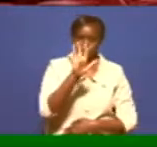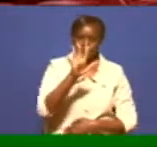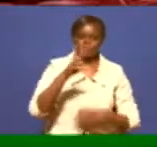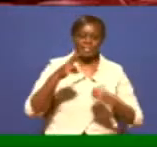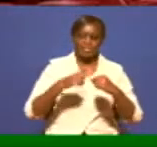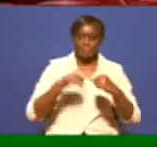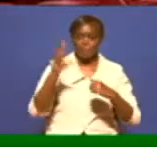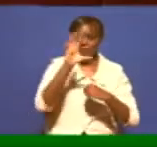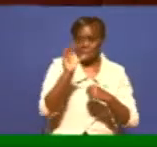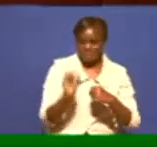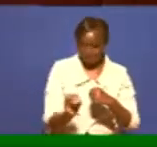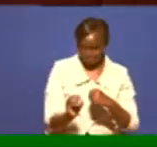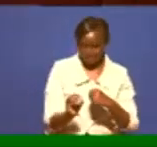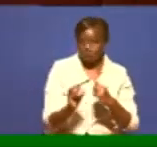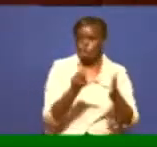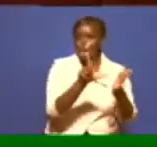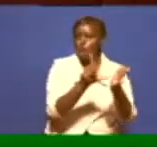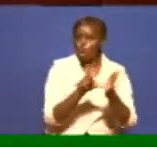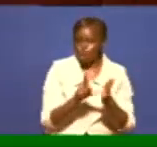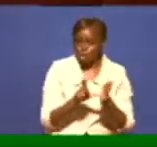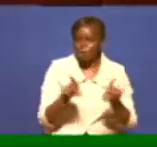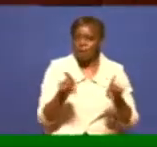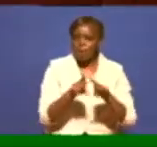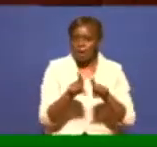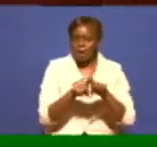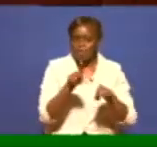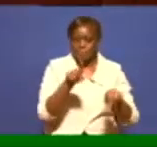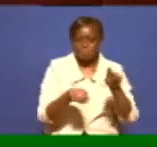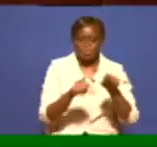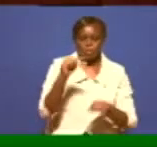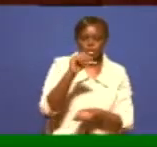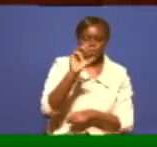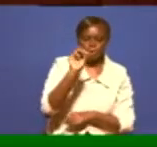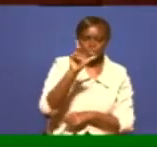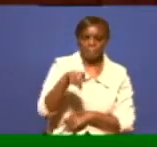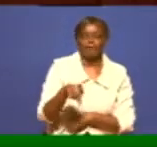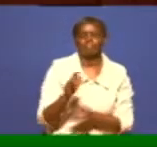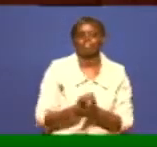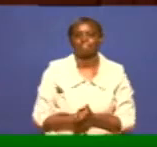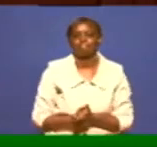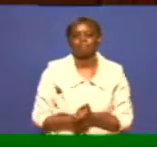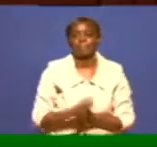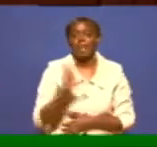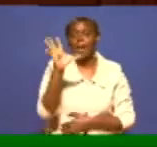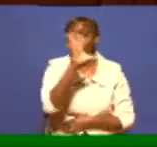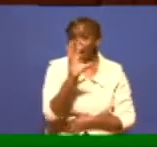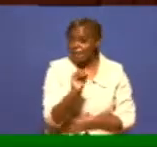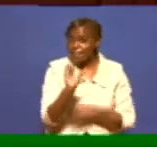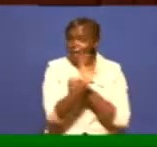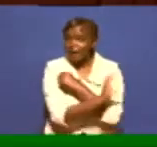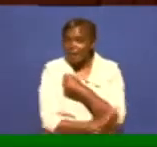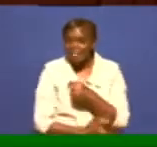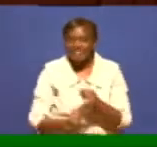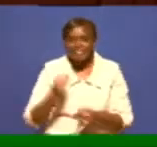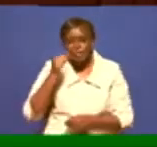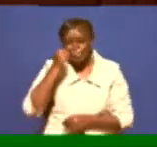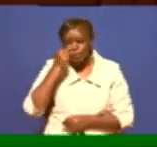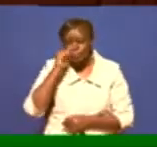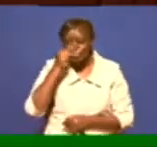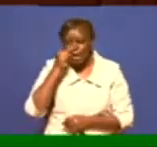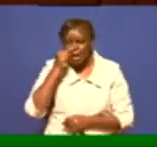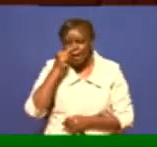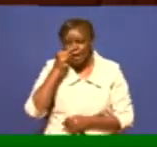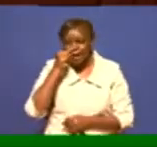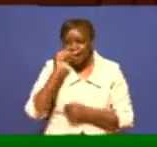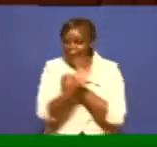257% debt as a ratio of GDP. In Africa, Sudan leads